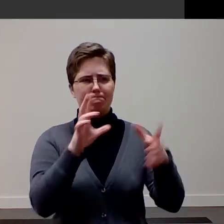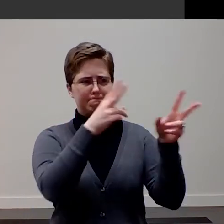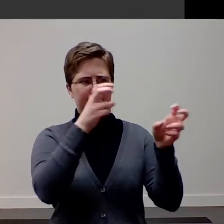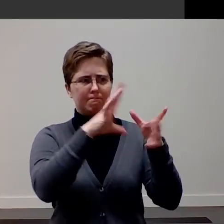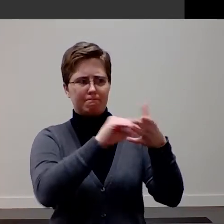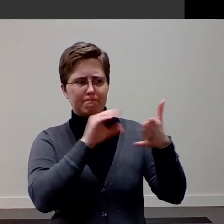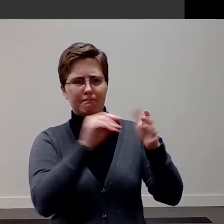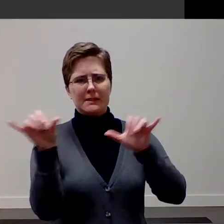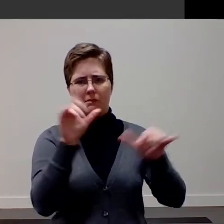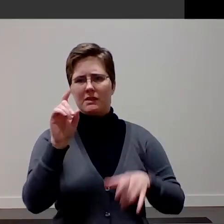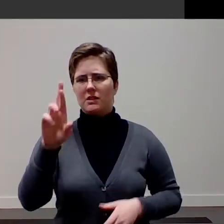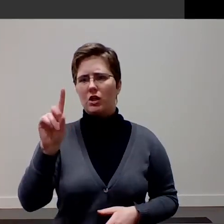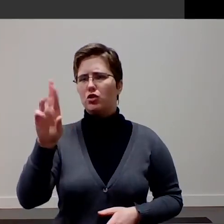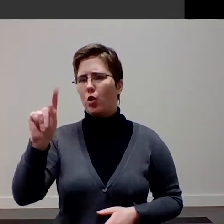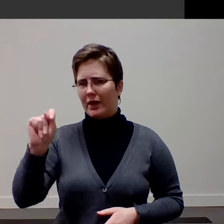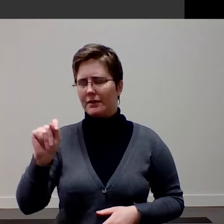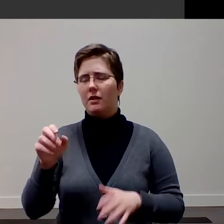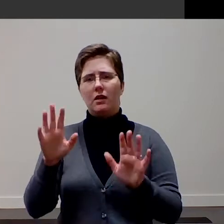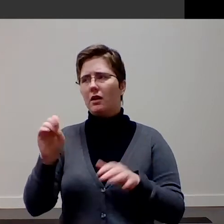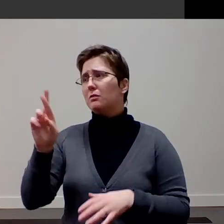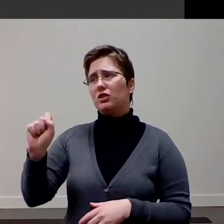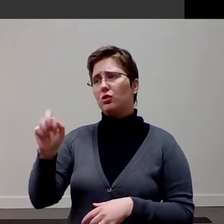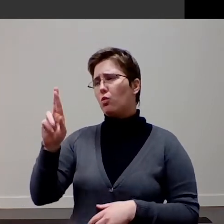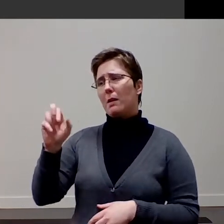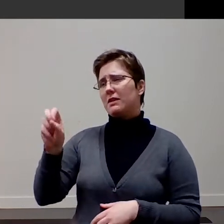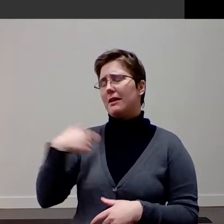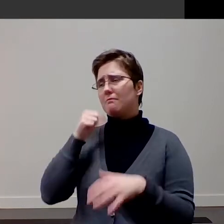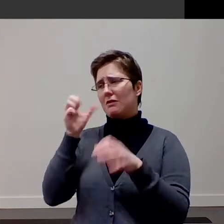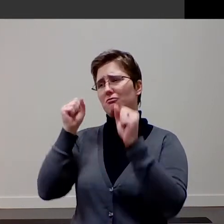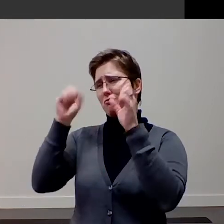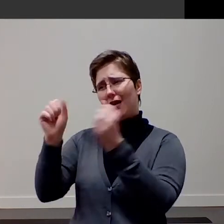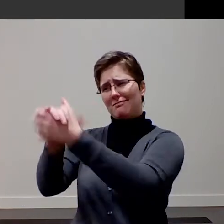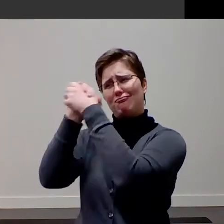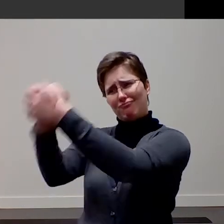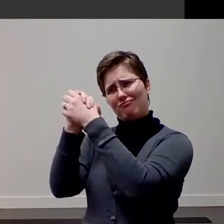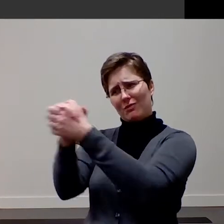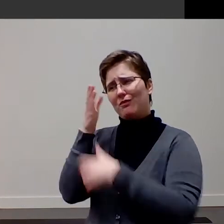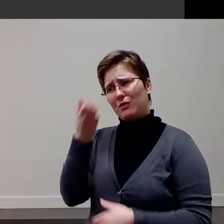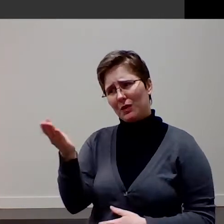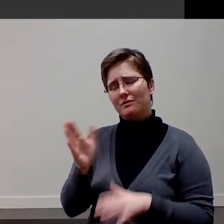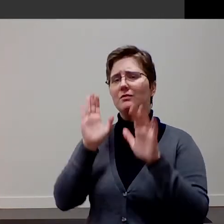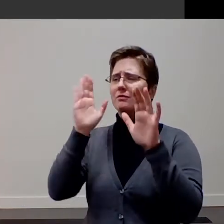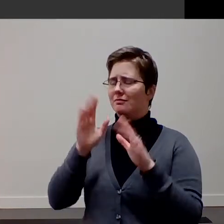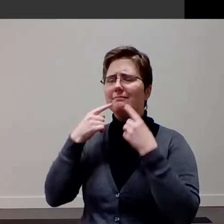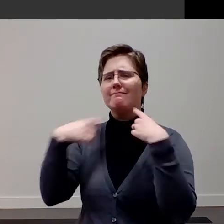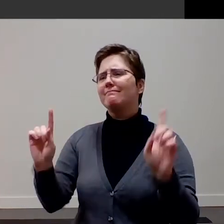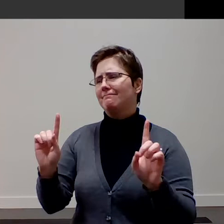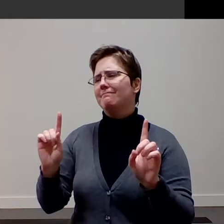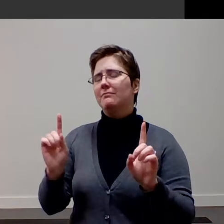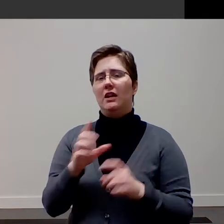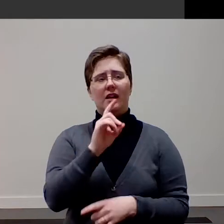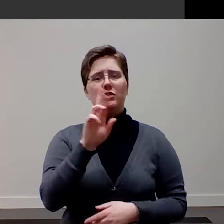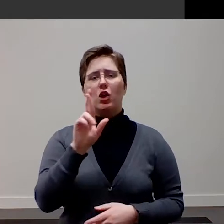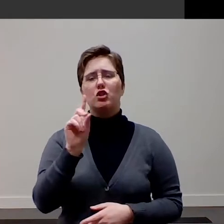what Dr. Durant said. Ms. Ramirez, it does not surprise me at all. Congratulations to her. It's such a great accomplishment.